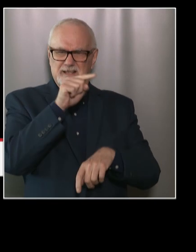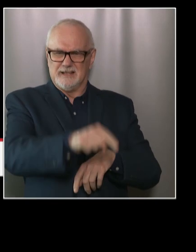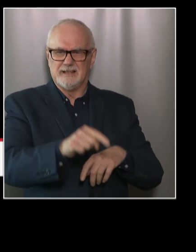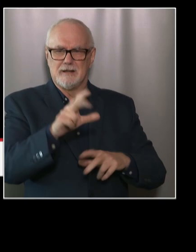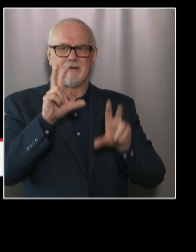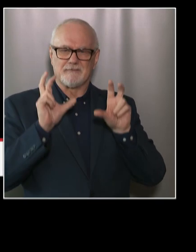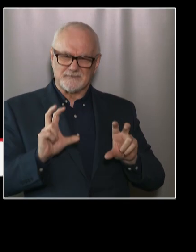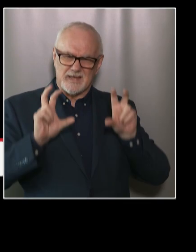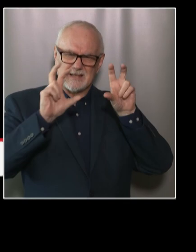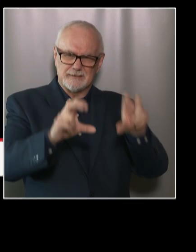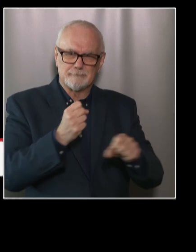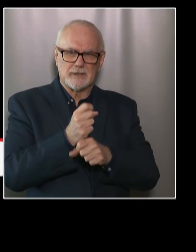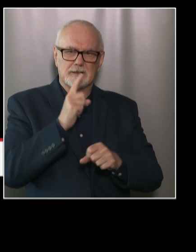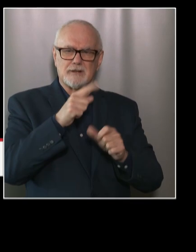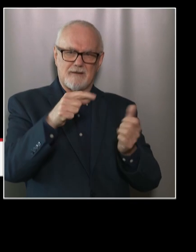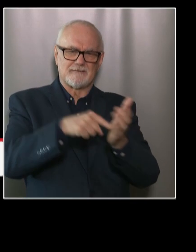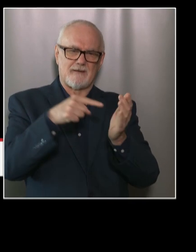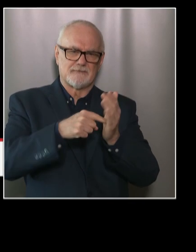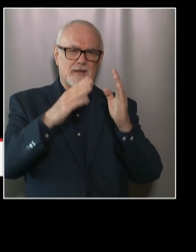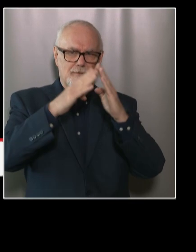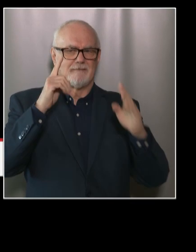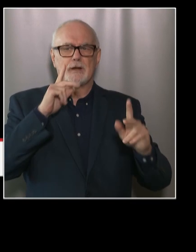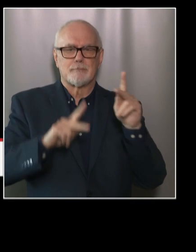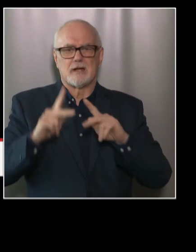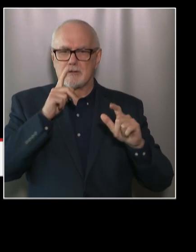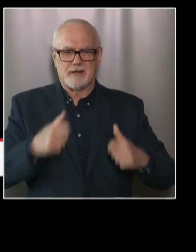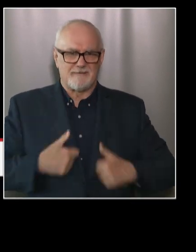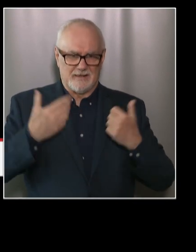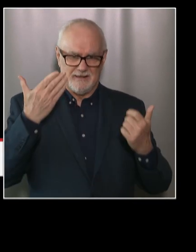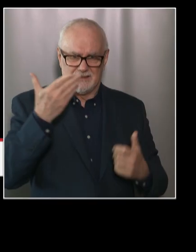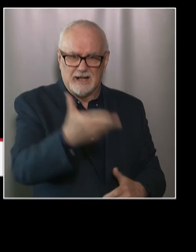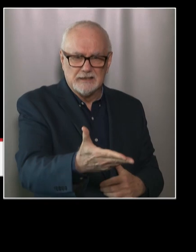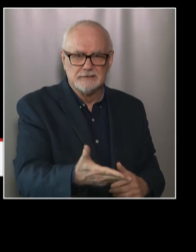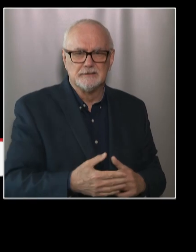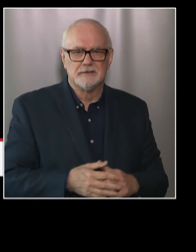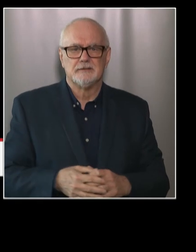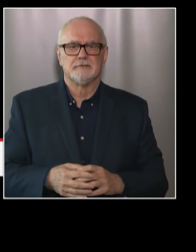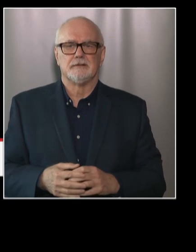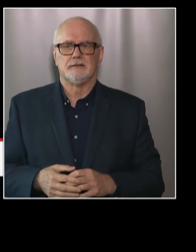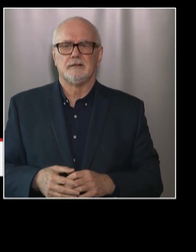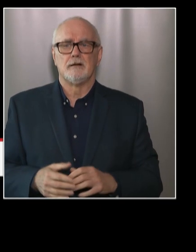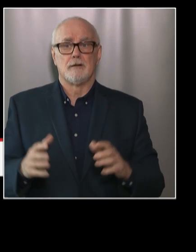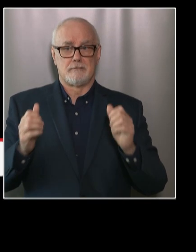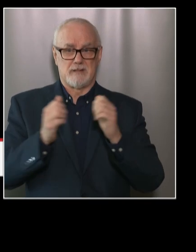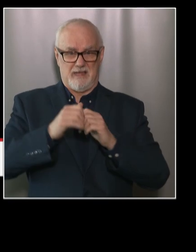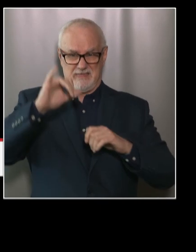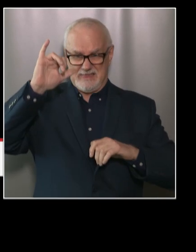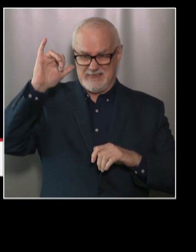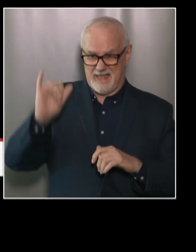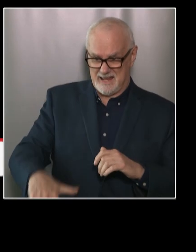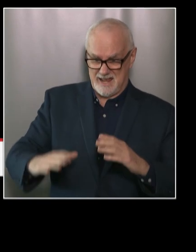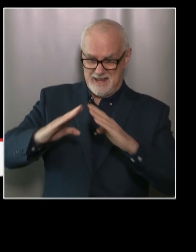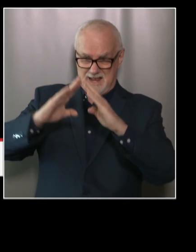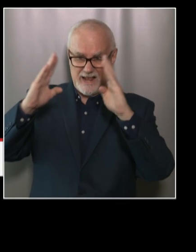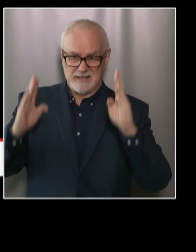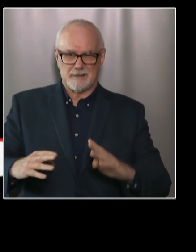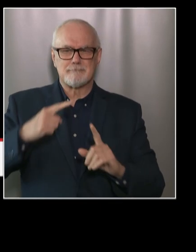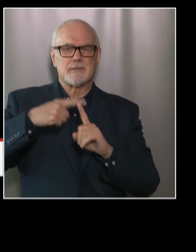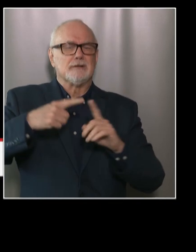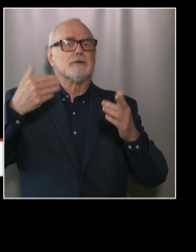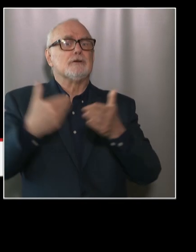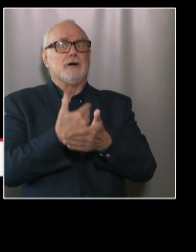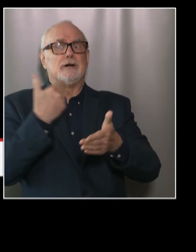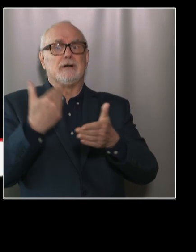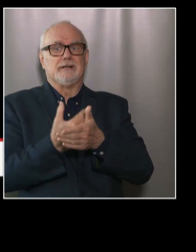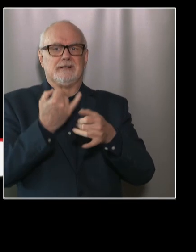Together, the modernization of the home's assisted living facility and the new independent senior housing are ensuring the campus can deliver a